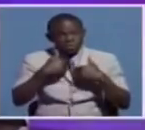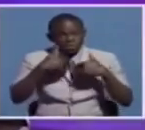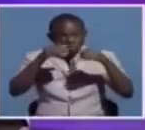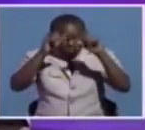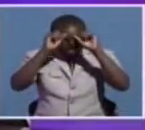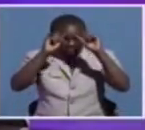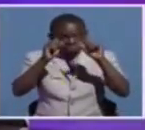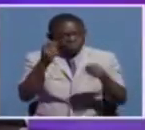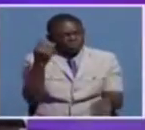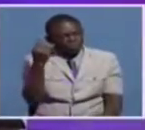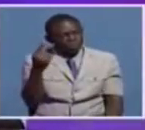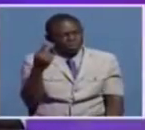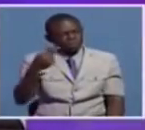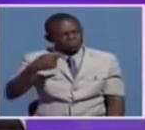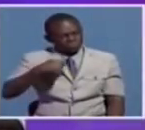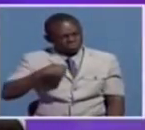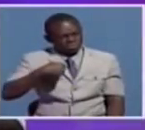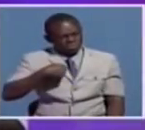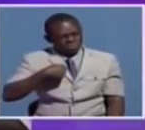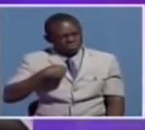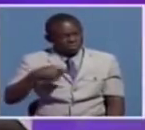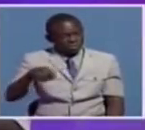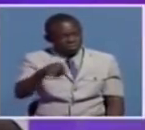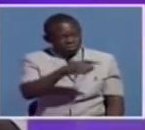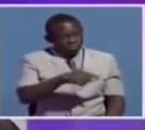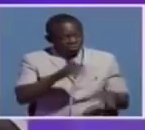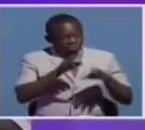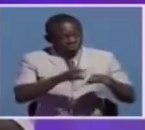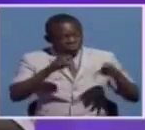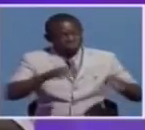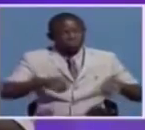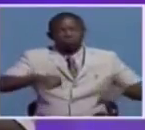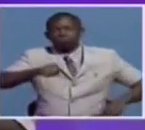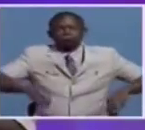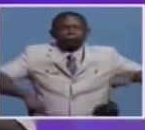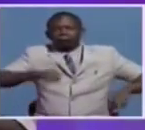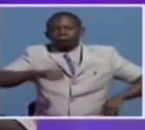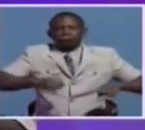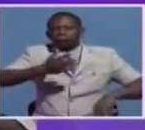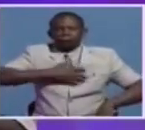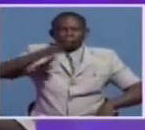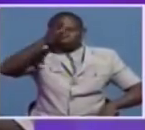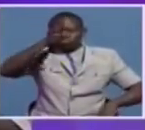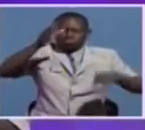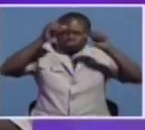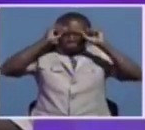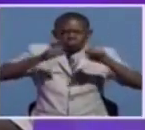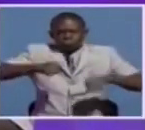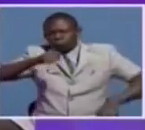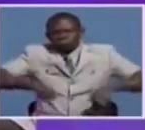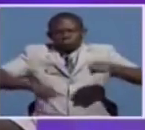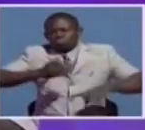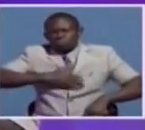to hear that you are boasting that you're a president's child. If you want to create something, go